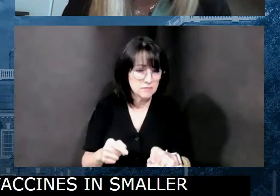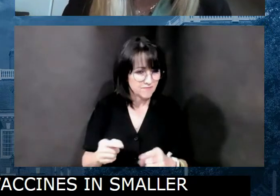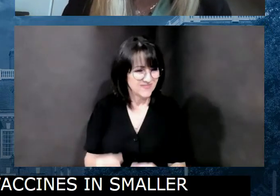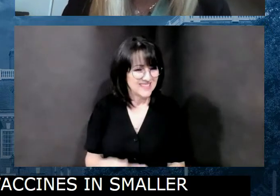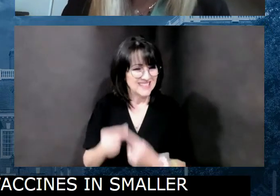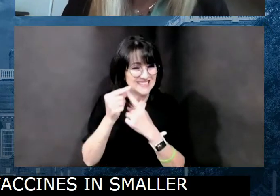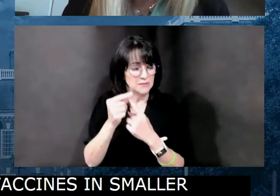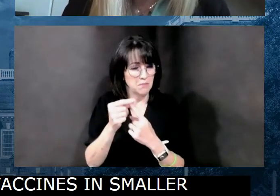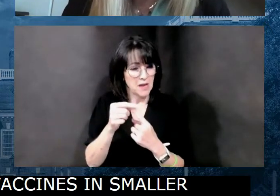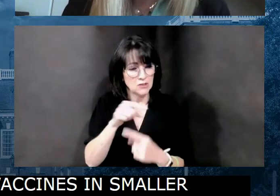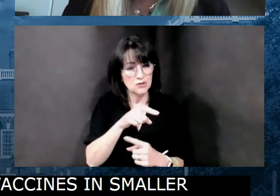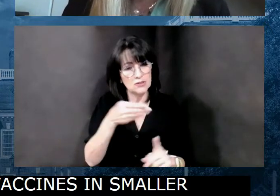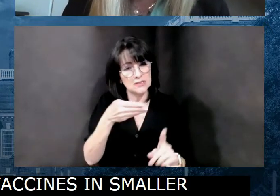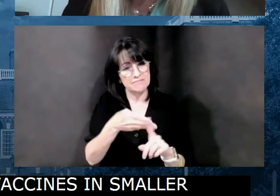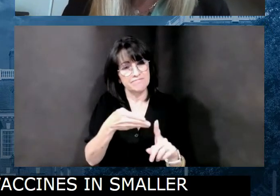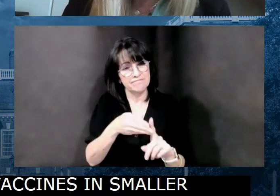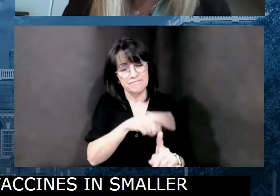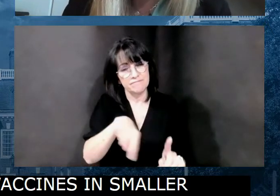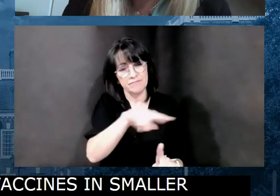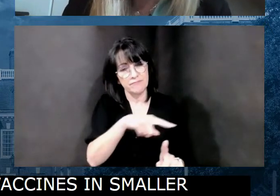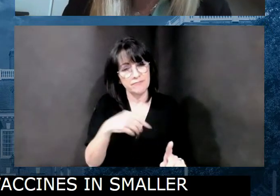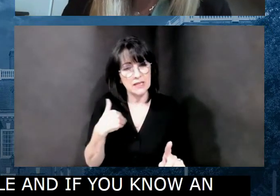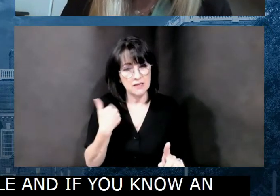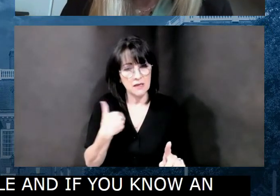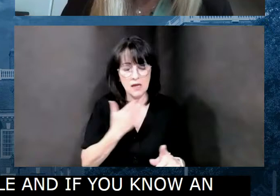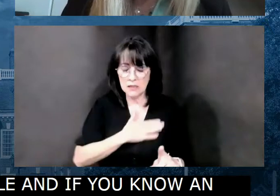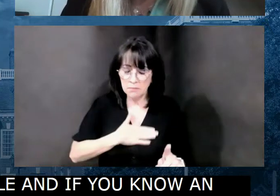age groups, please email us at